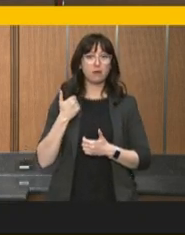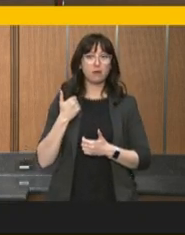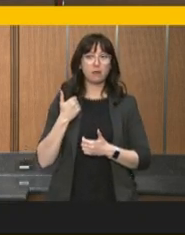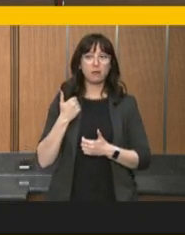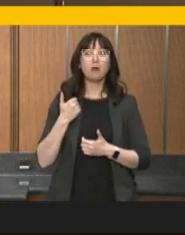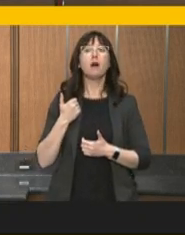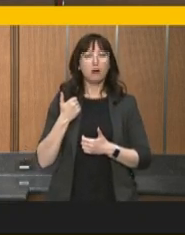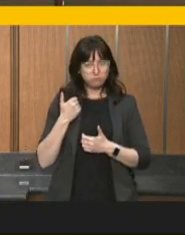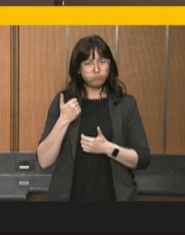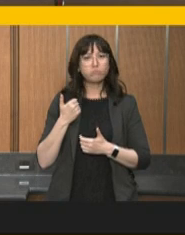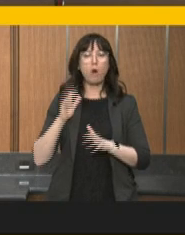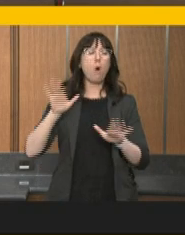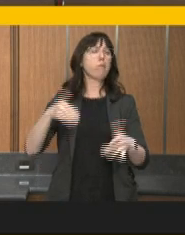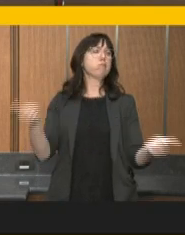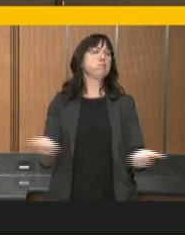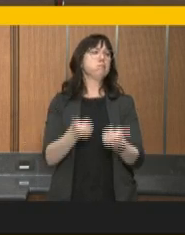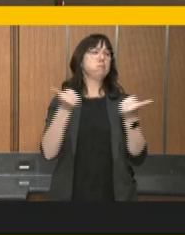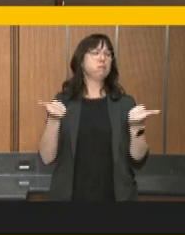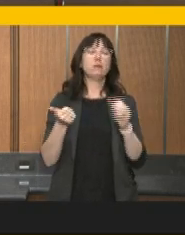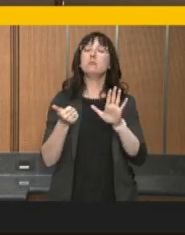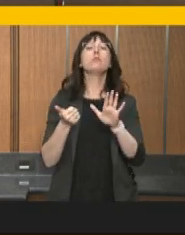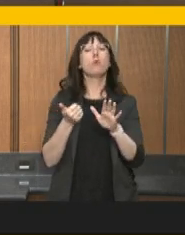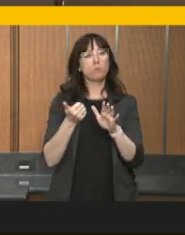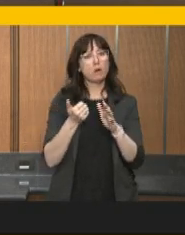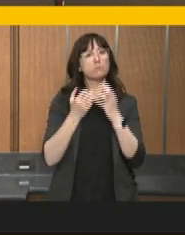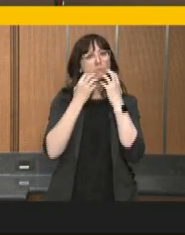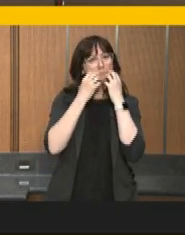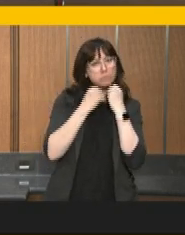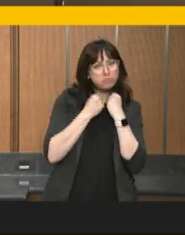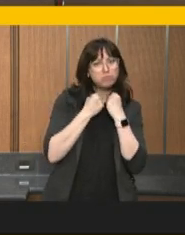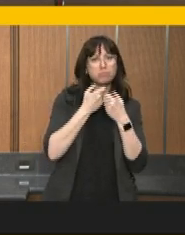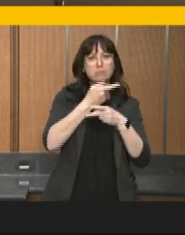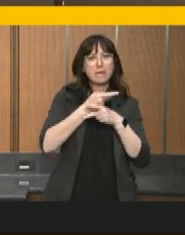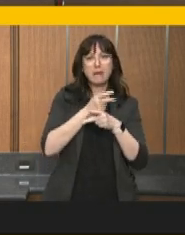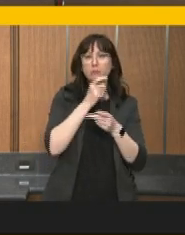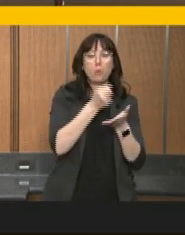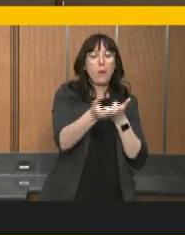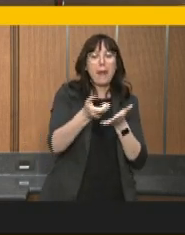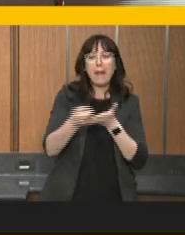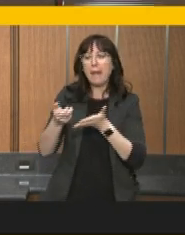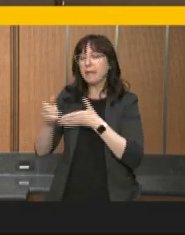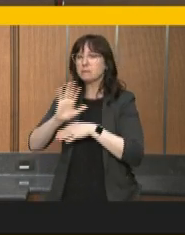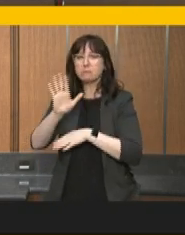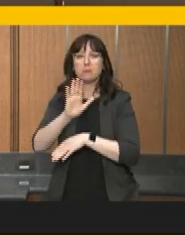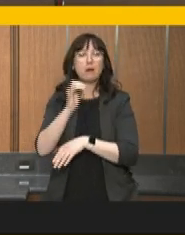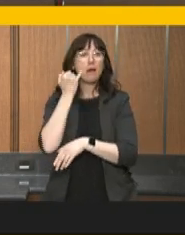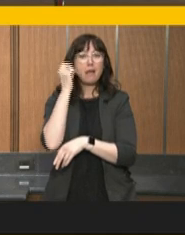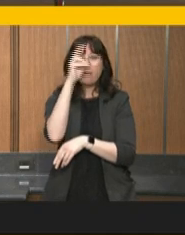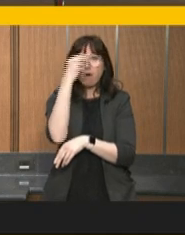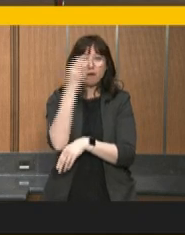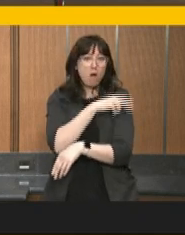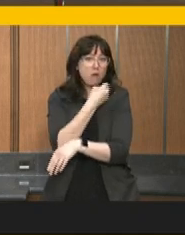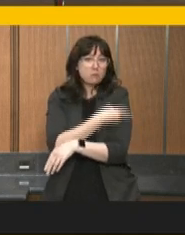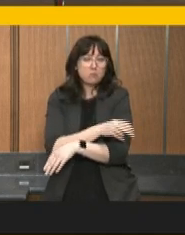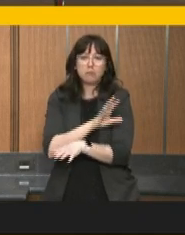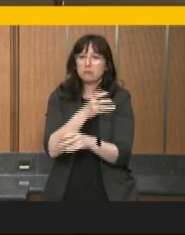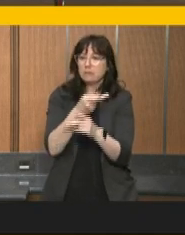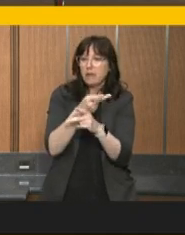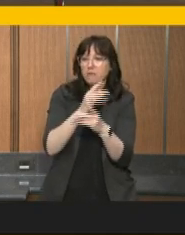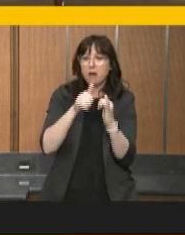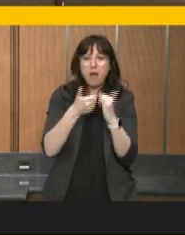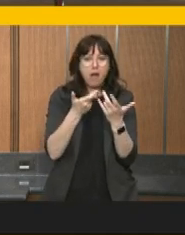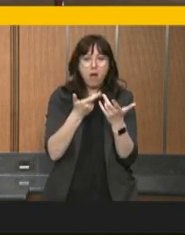care of our supplies. We mustn't waste things. We've got to be really careful in the hospitals and how you actually use those